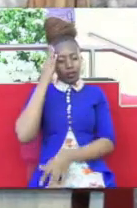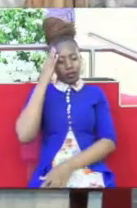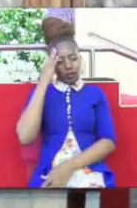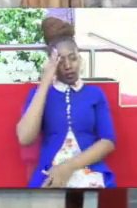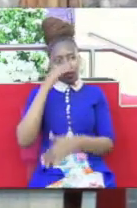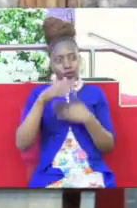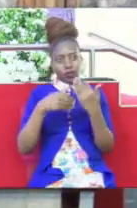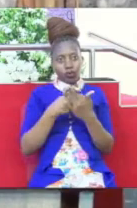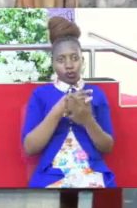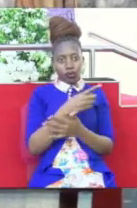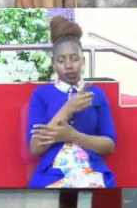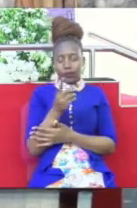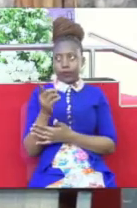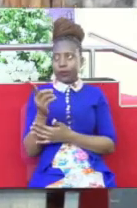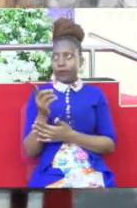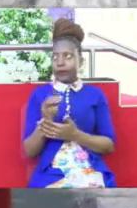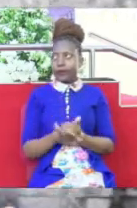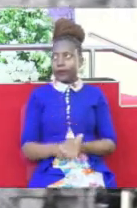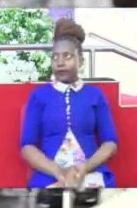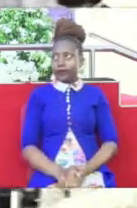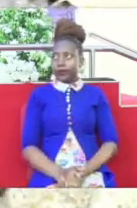hii habari ilikuwa inajulikana kwa kila mtu.